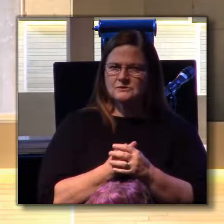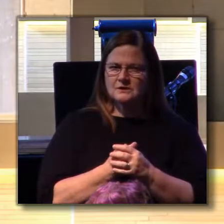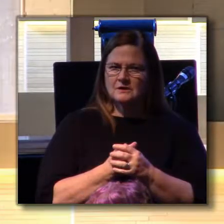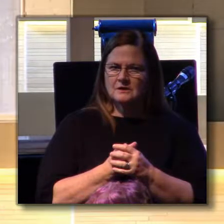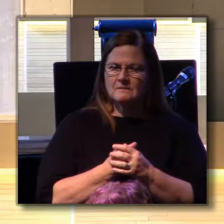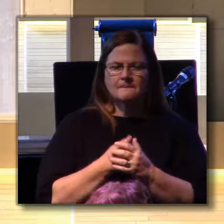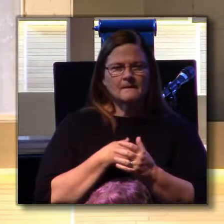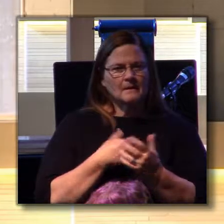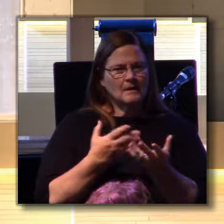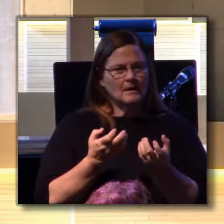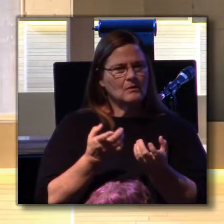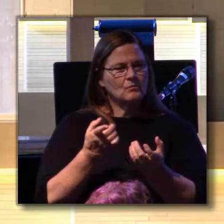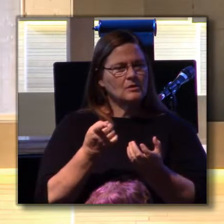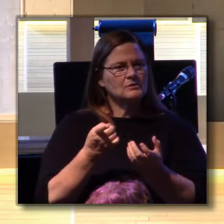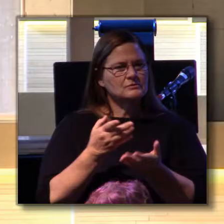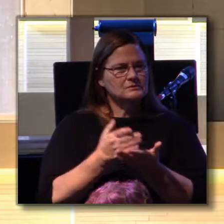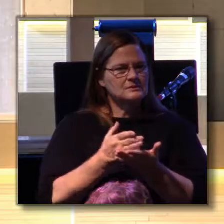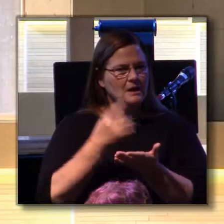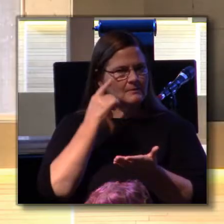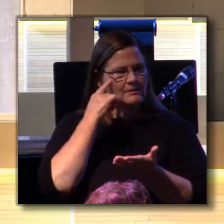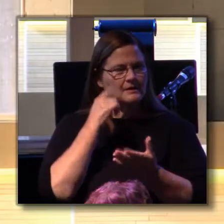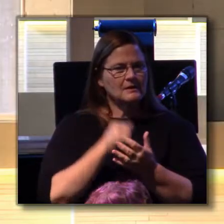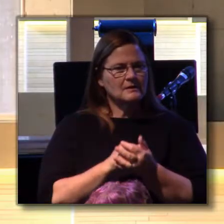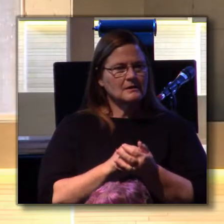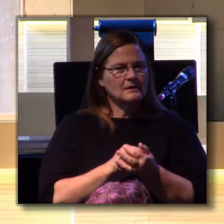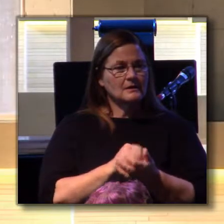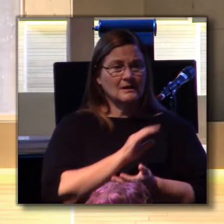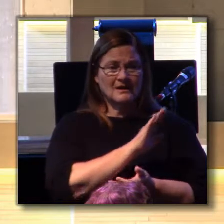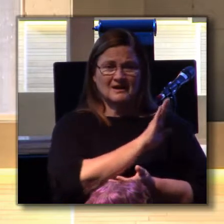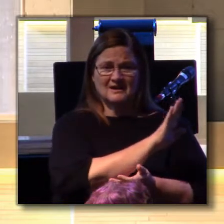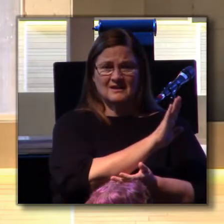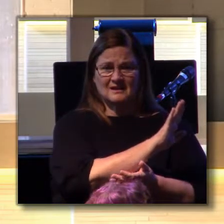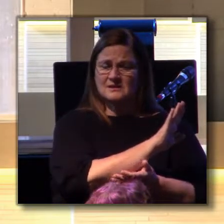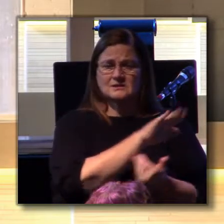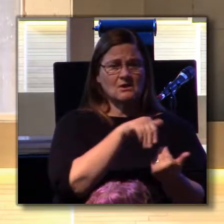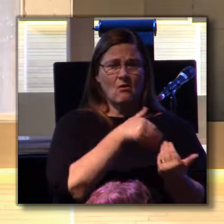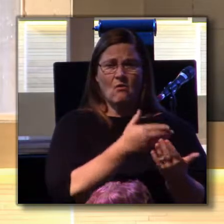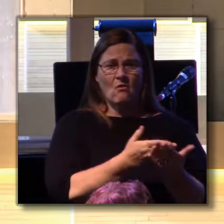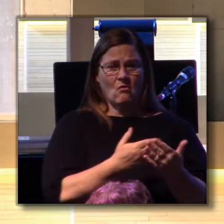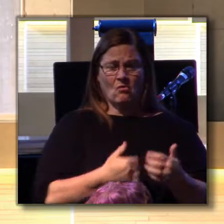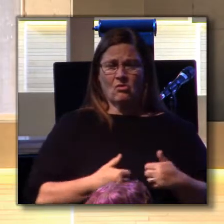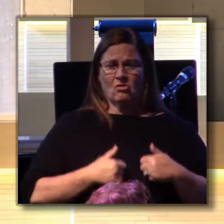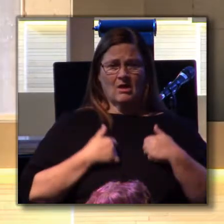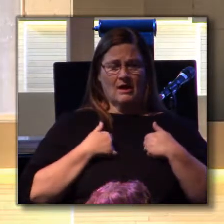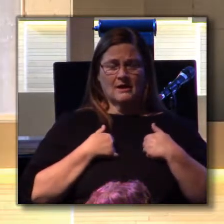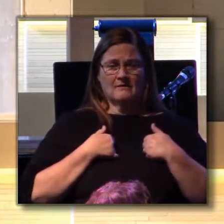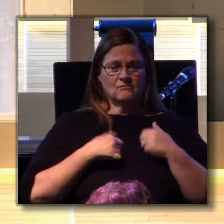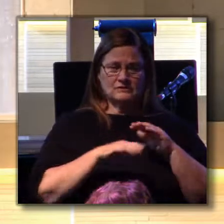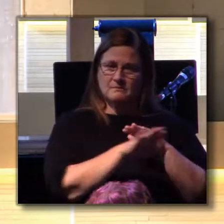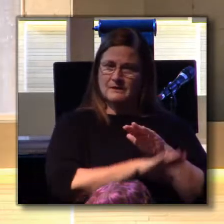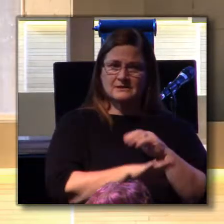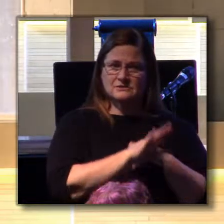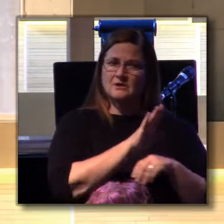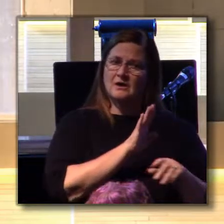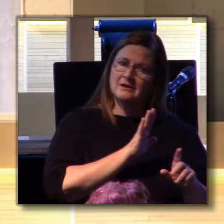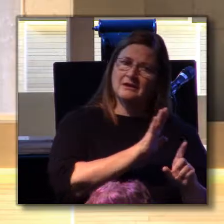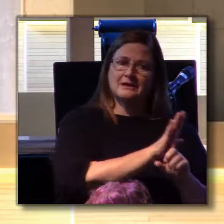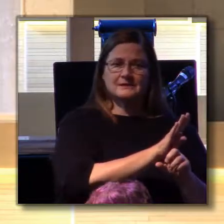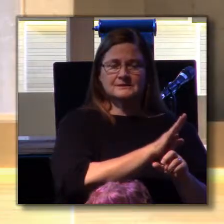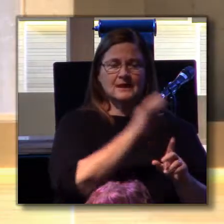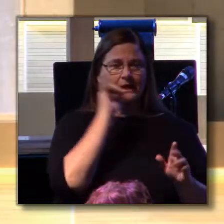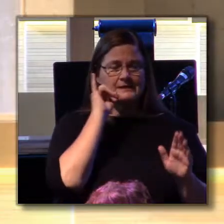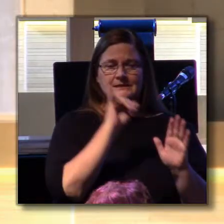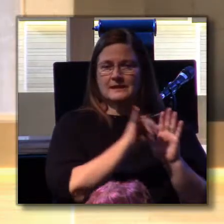and think. His whole life was based on his identity as an observant